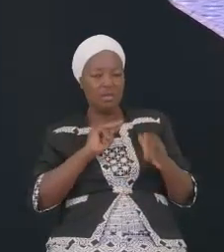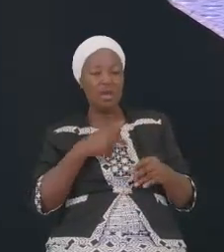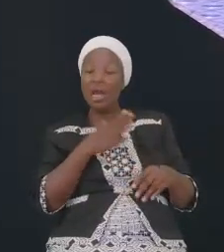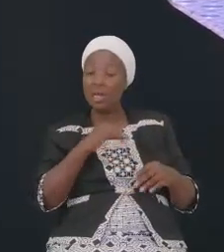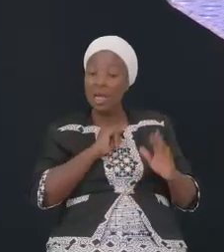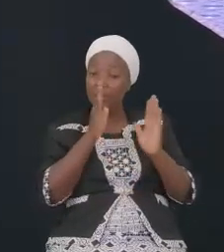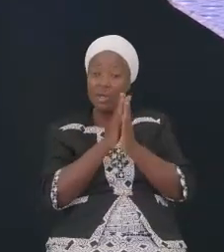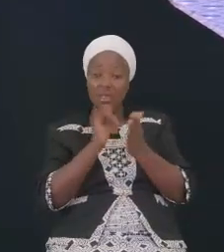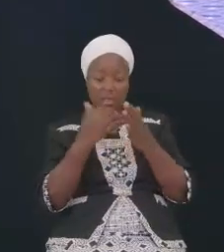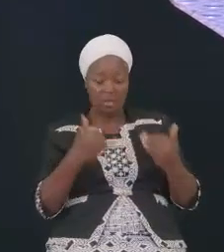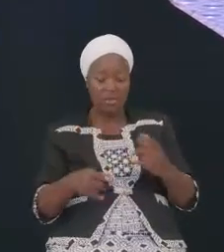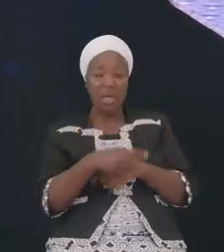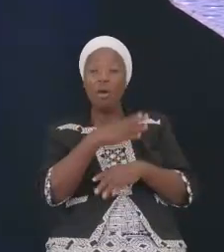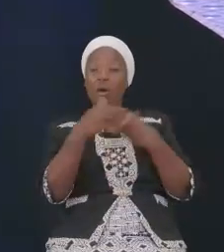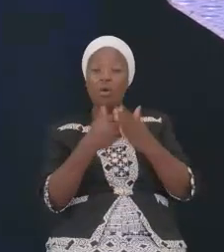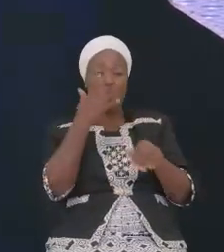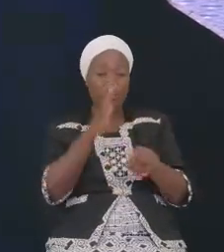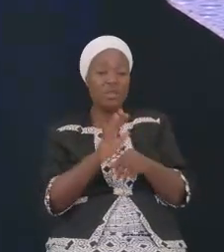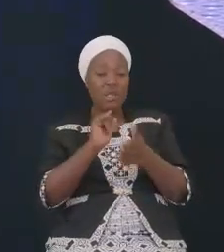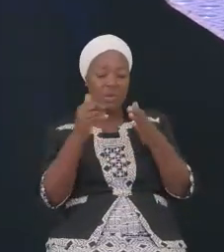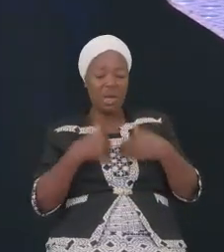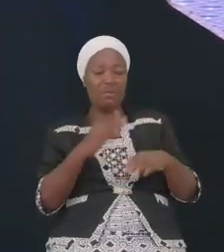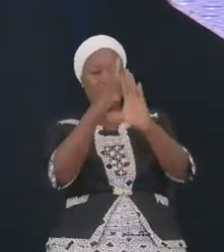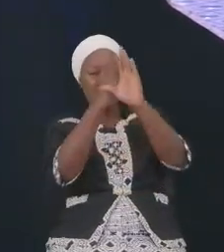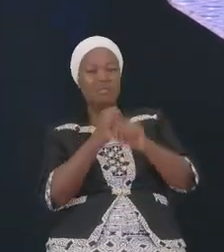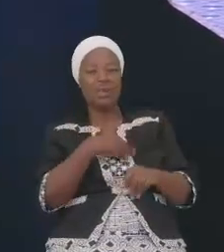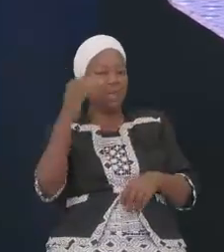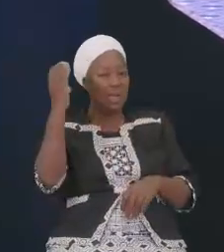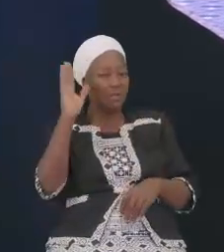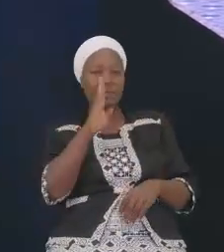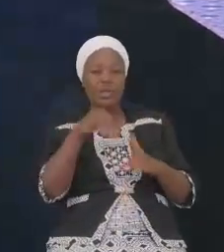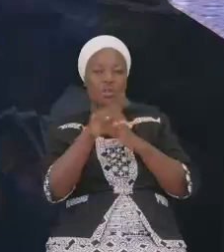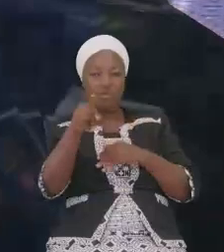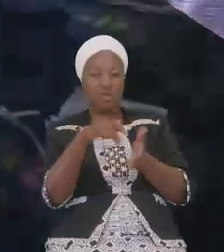that today, every promise we have seen and heard will be in you.